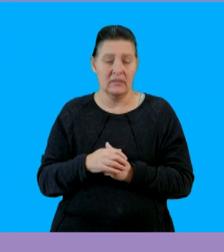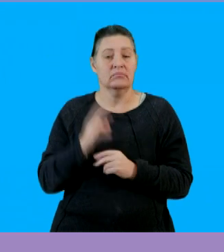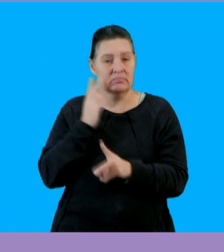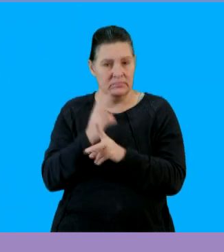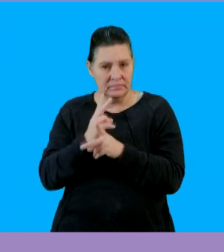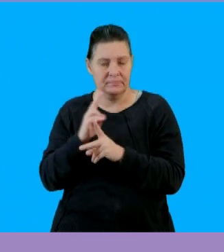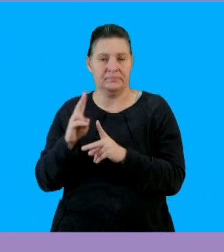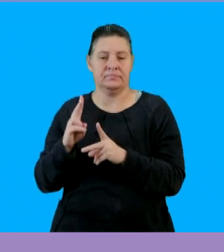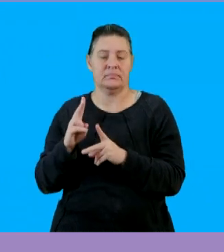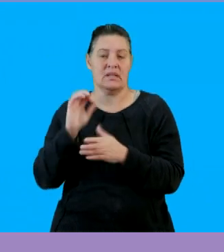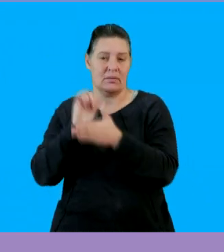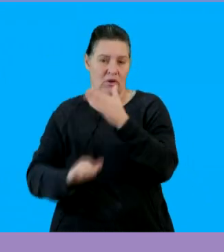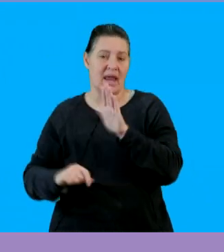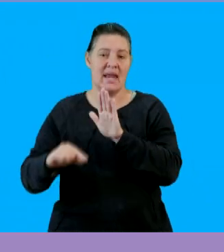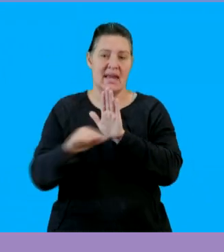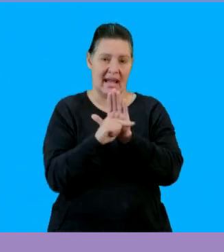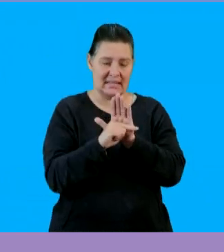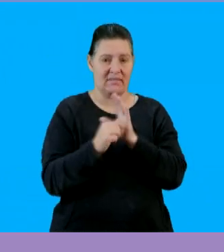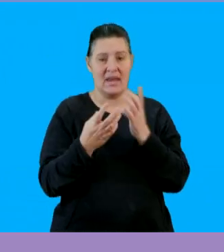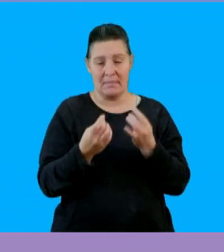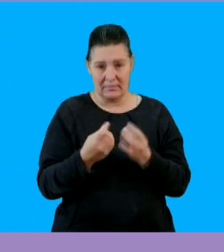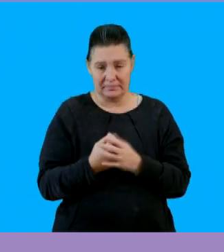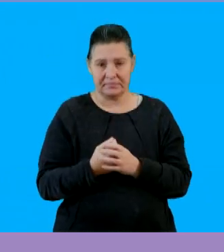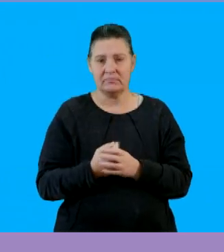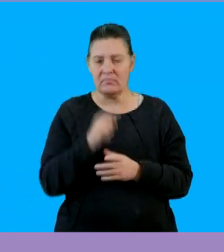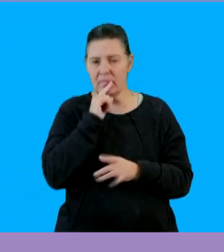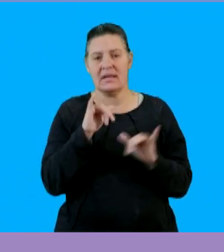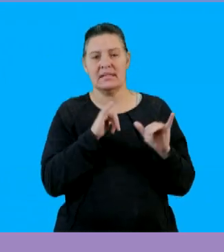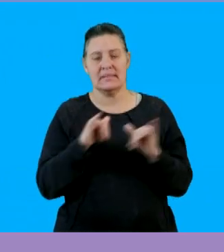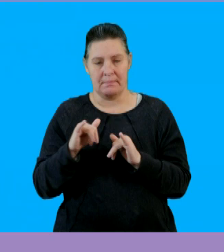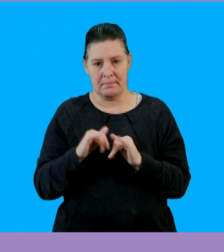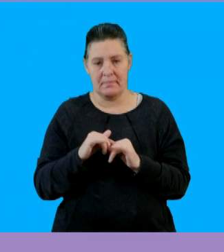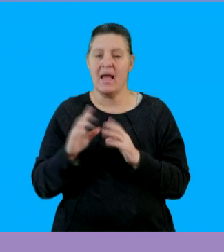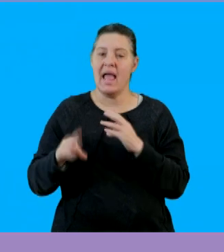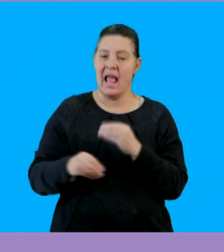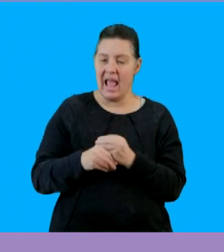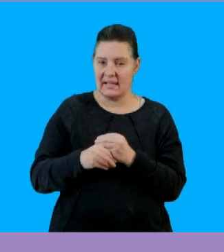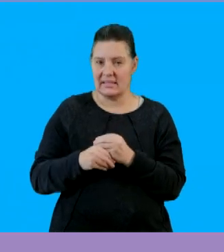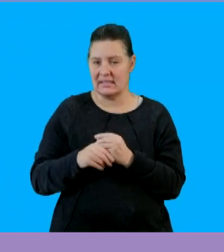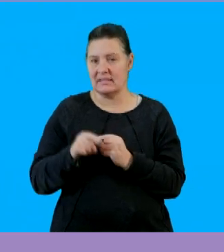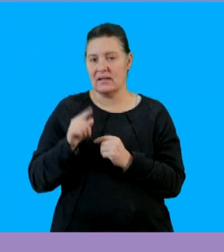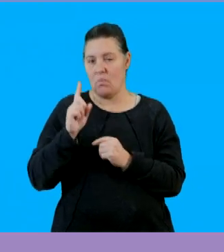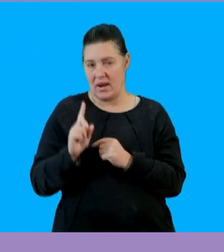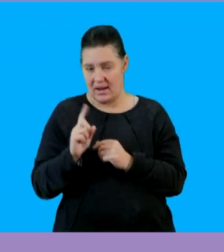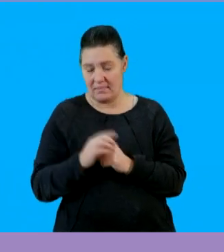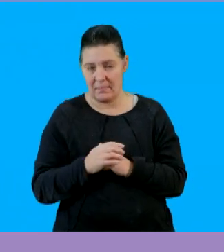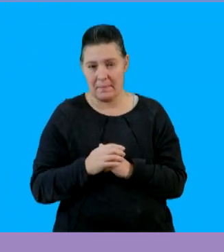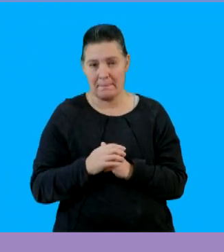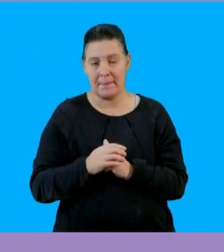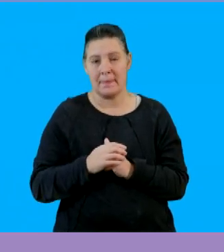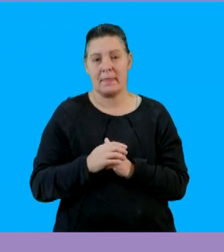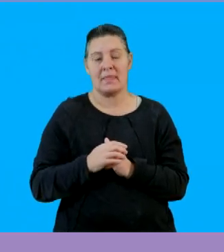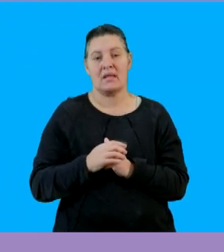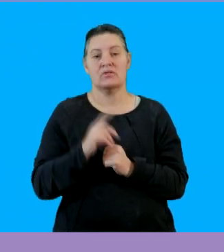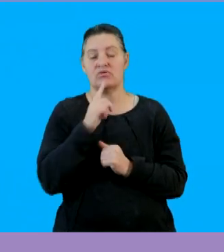2p, and again we are subtracting a negative number, so that is the same as adding that